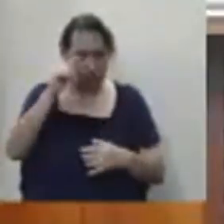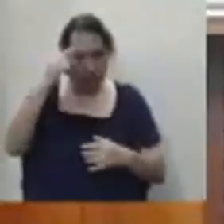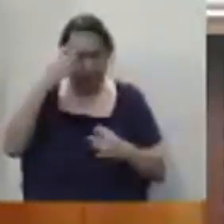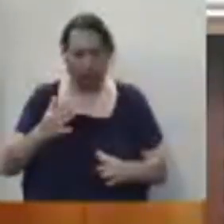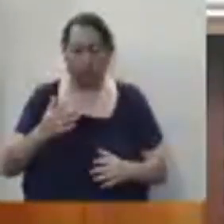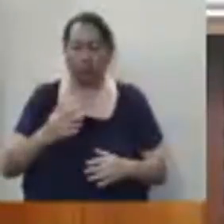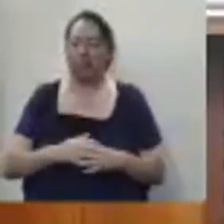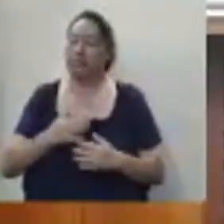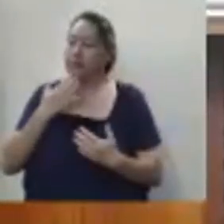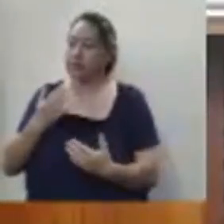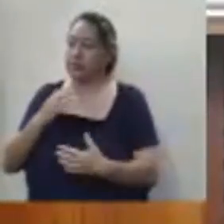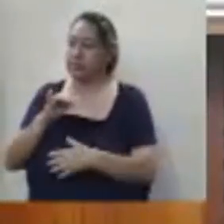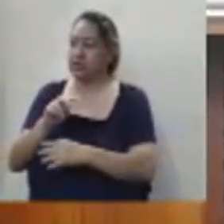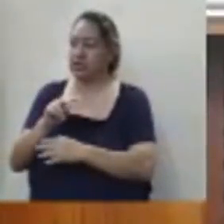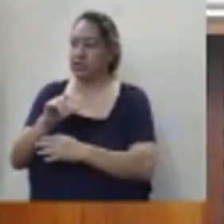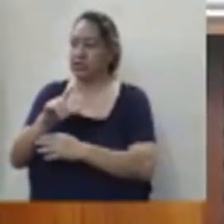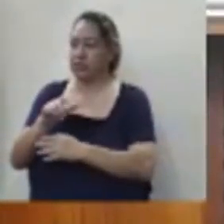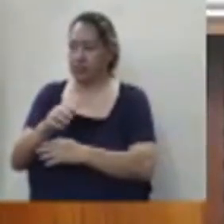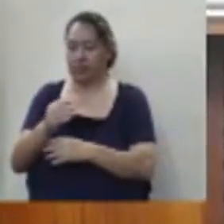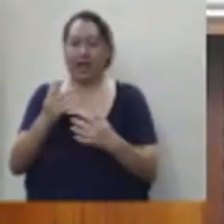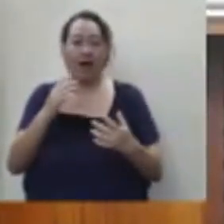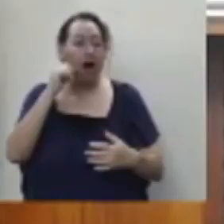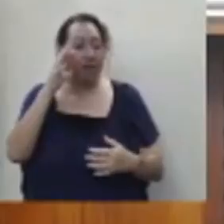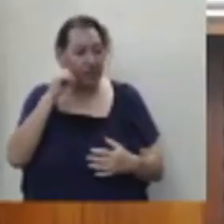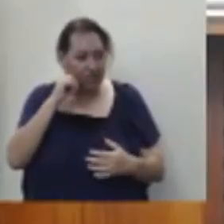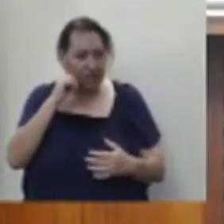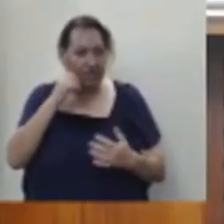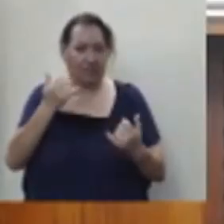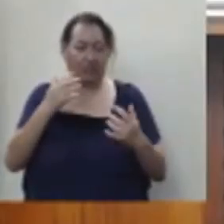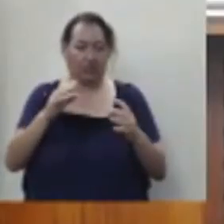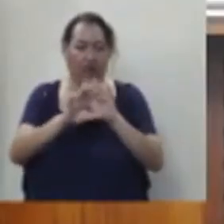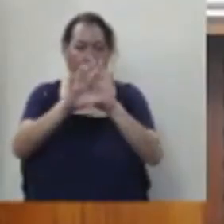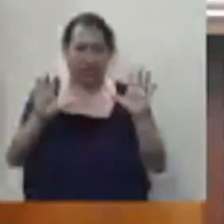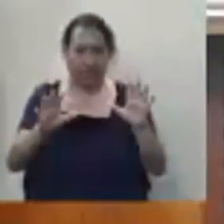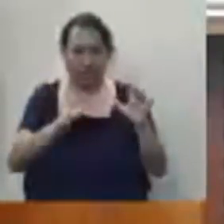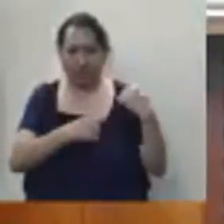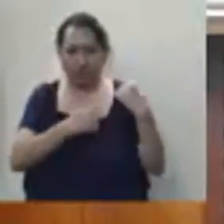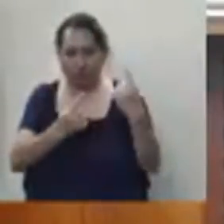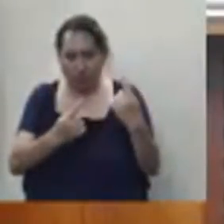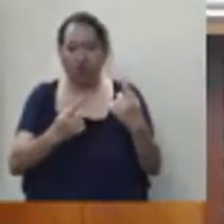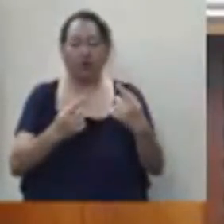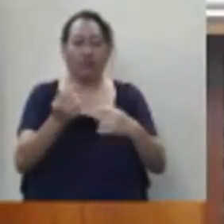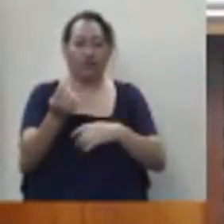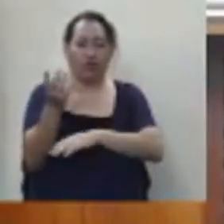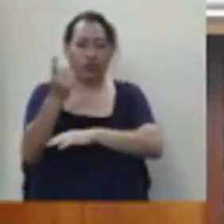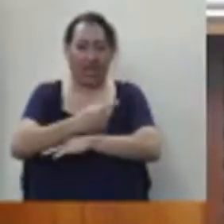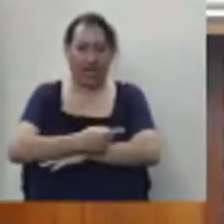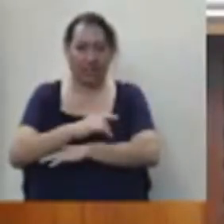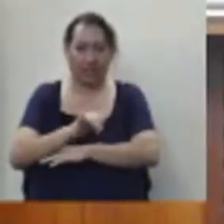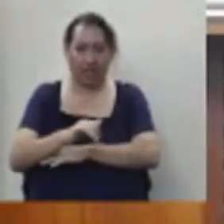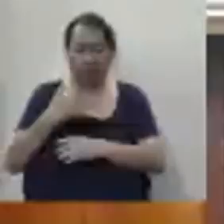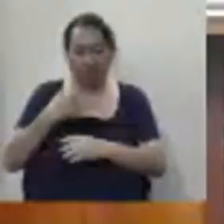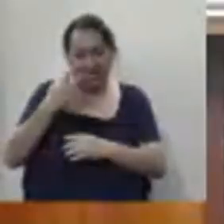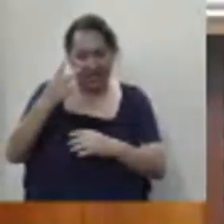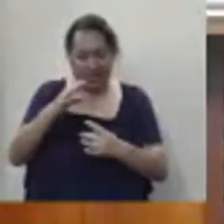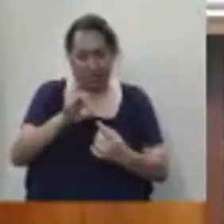Janella. Half a day. It has been obvious over the past few days, Guam has seen a significant decline